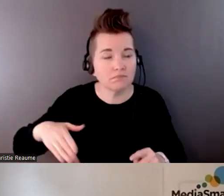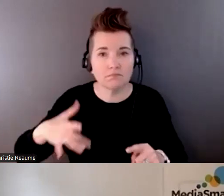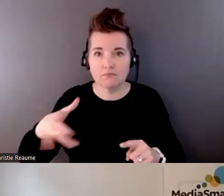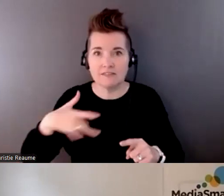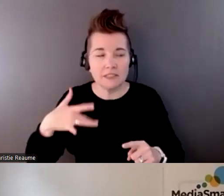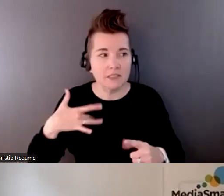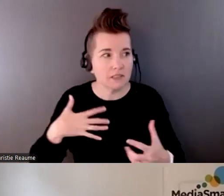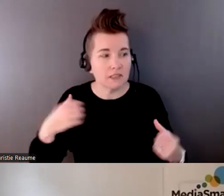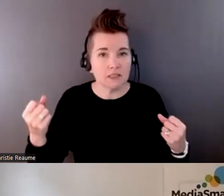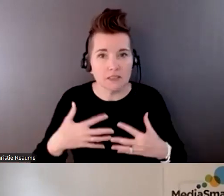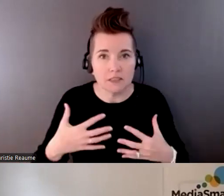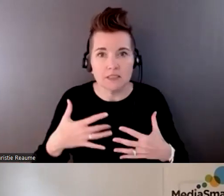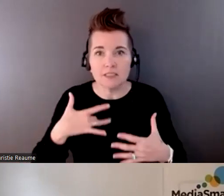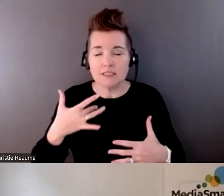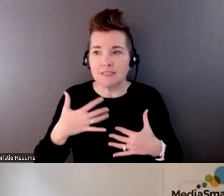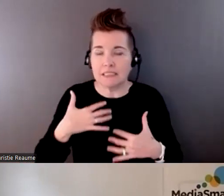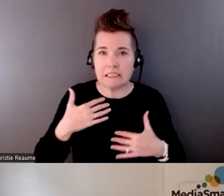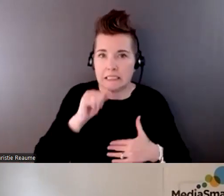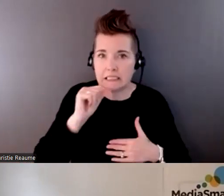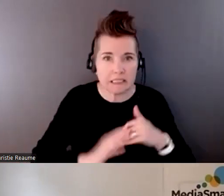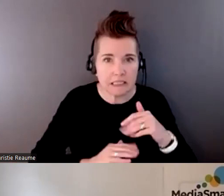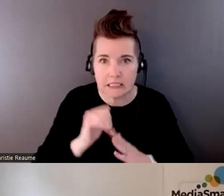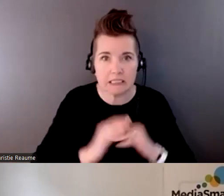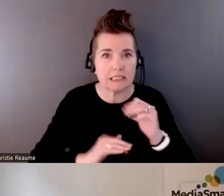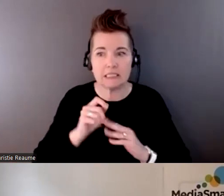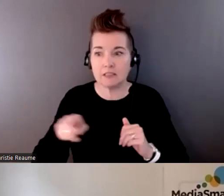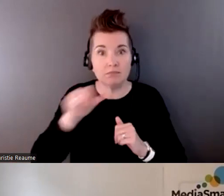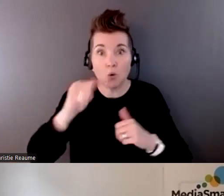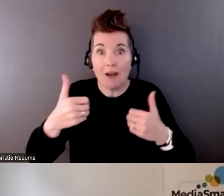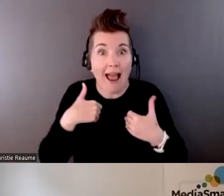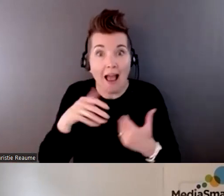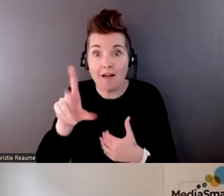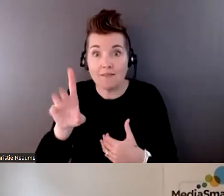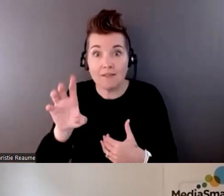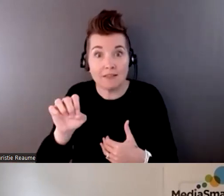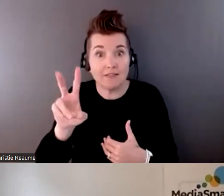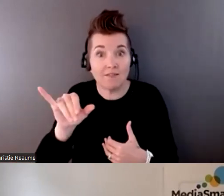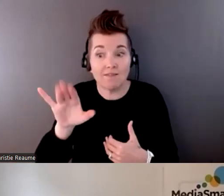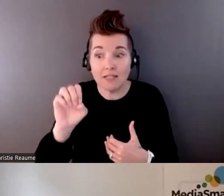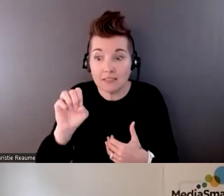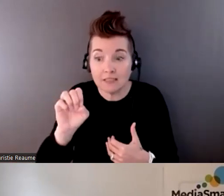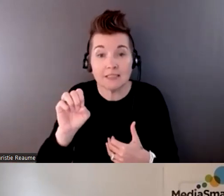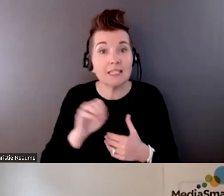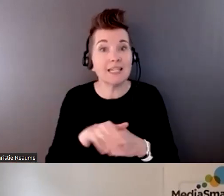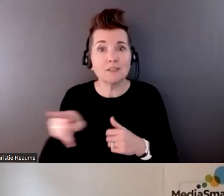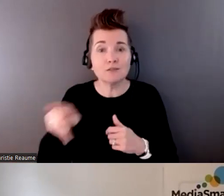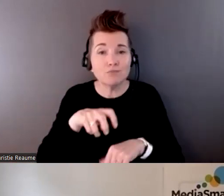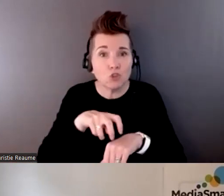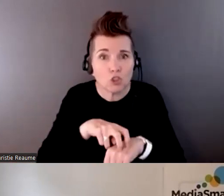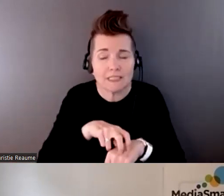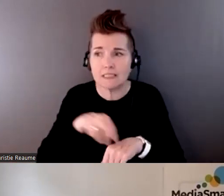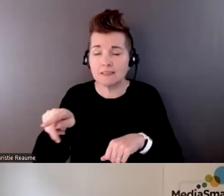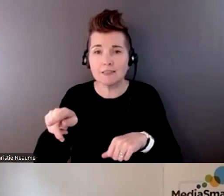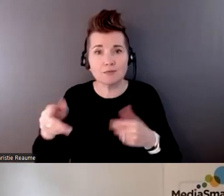it intimidating and they maybe don't have the equipment just yet um and they're too nervous to go to in-person events because